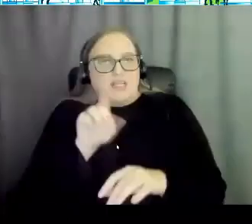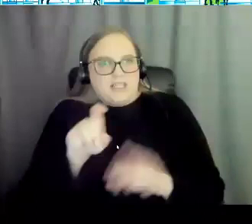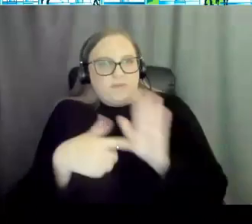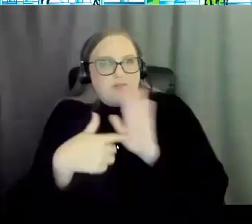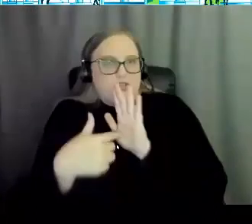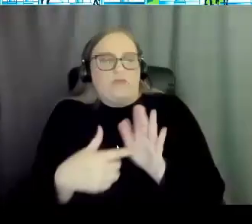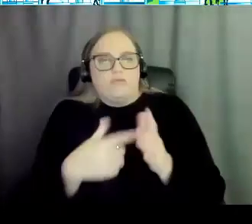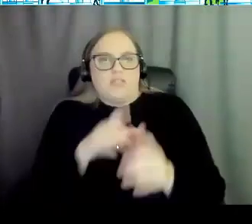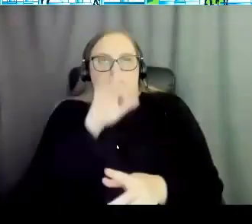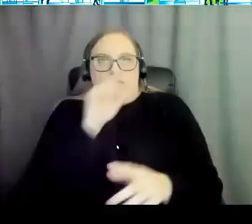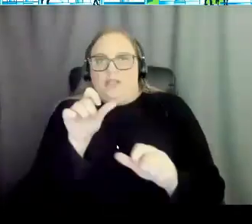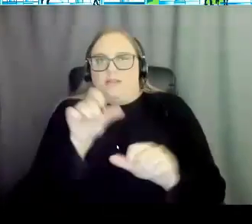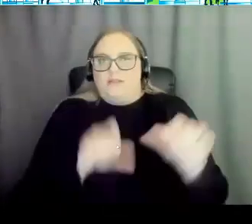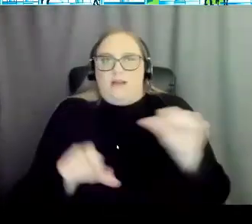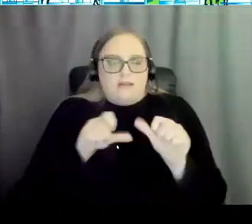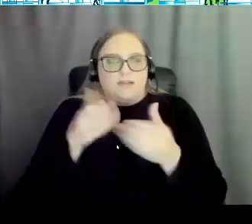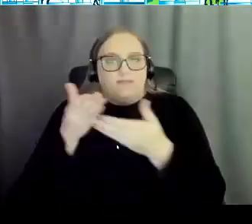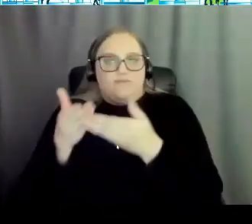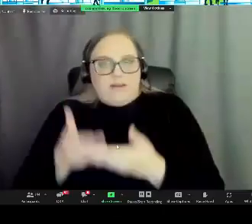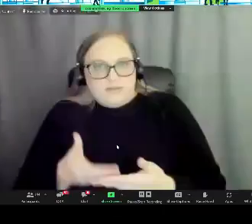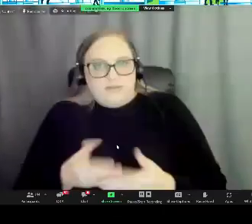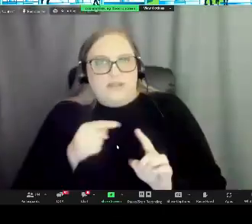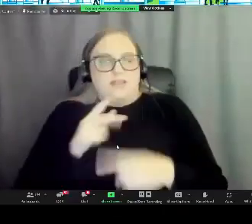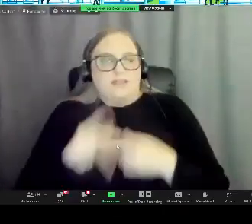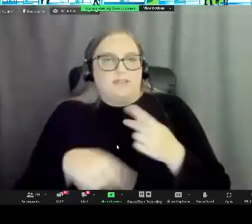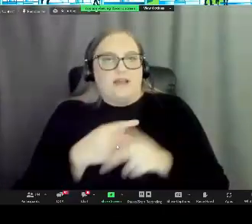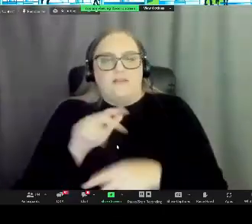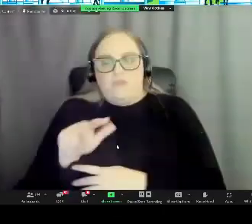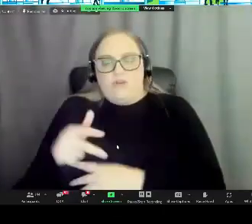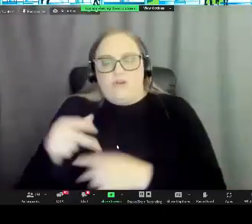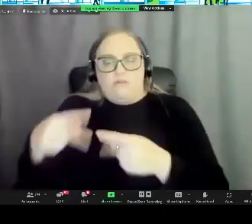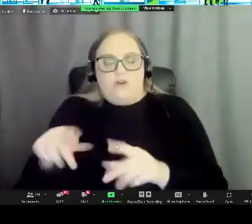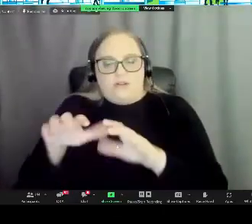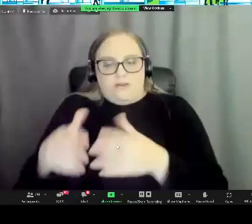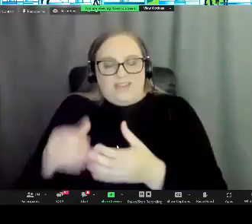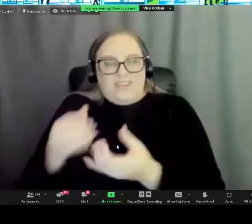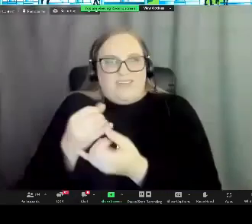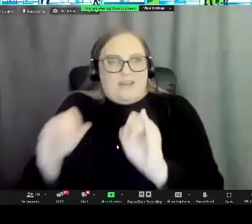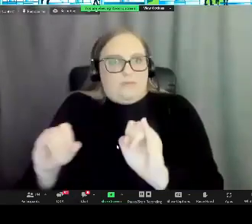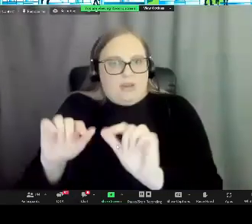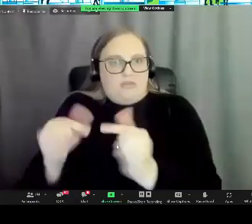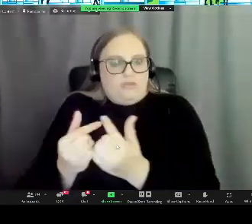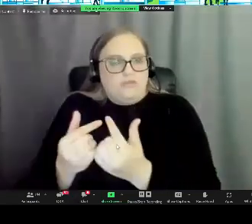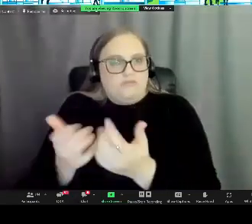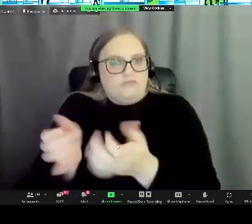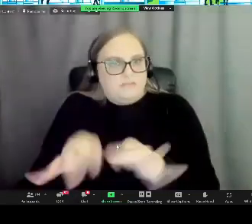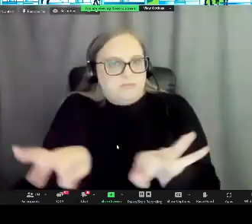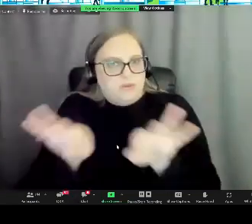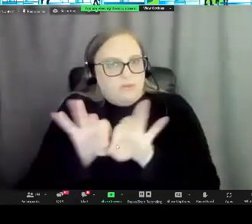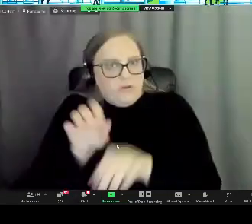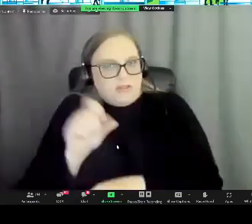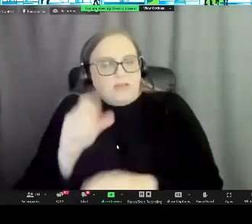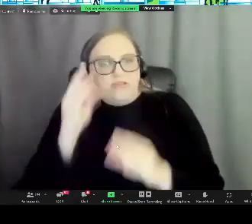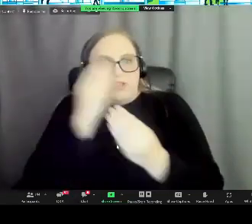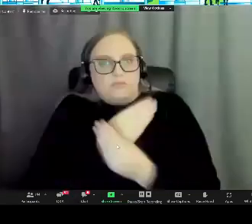science and the facts. And these type of third-party kind of independent groups will be key in providing kind